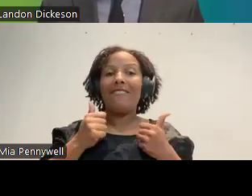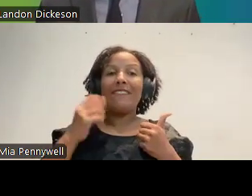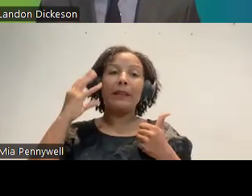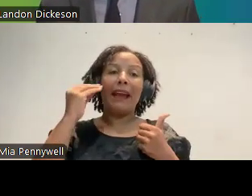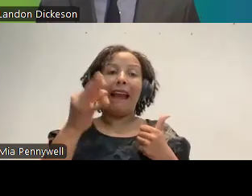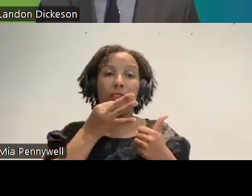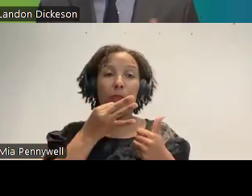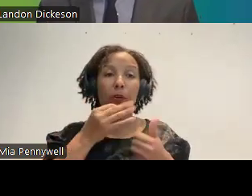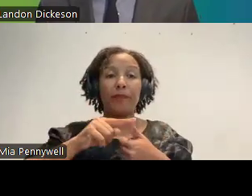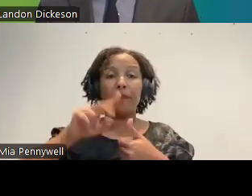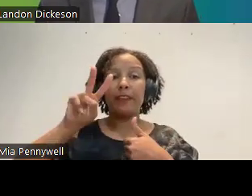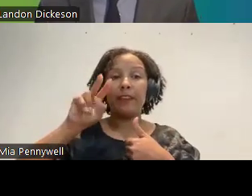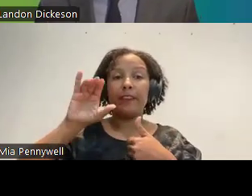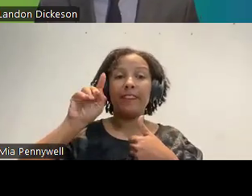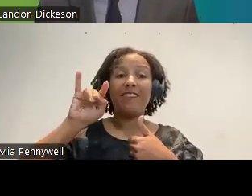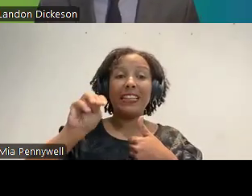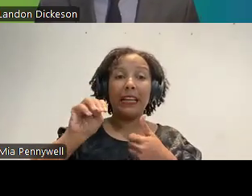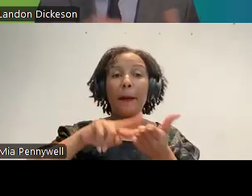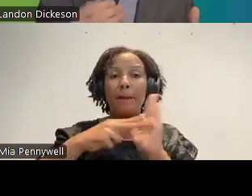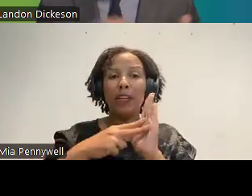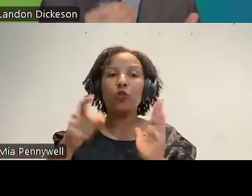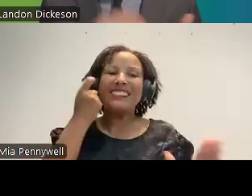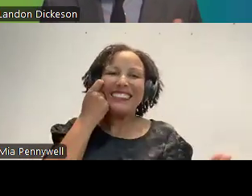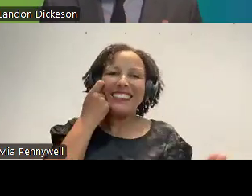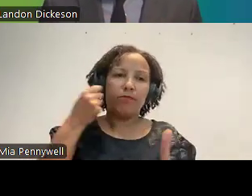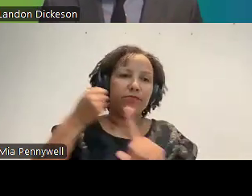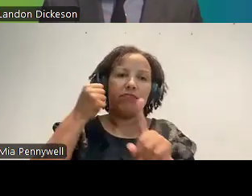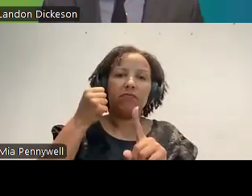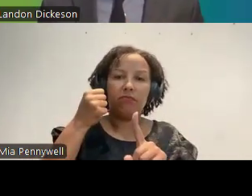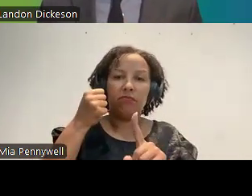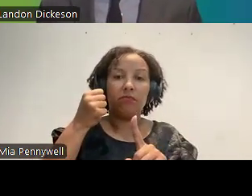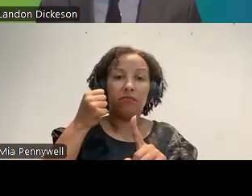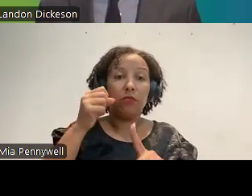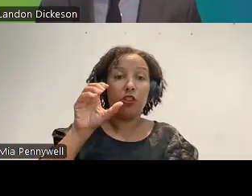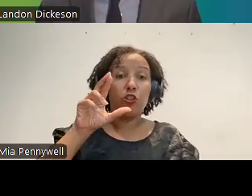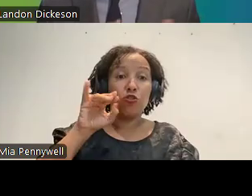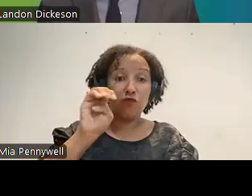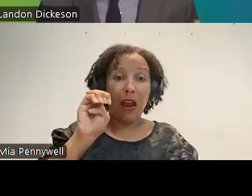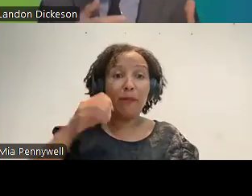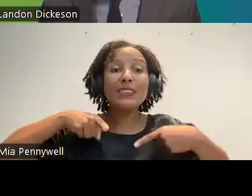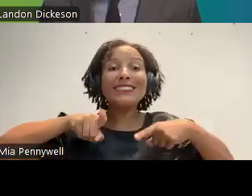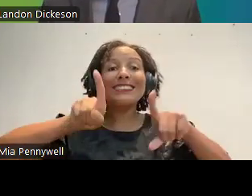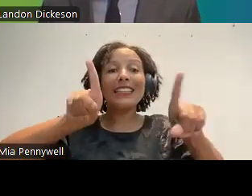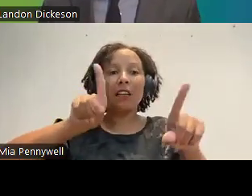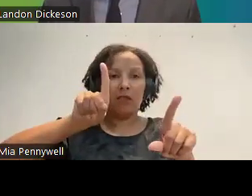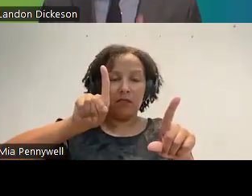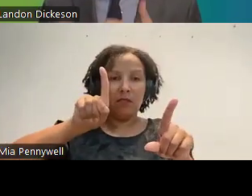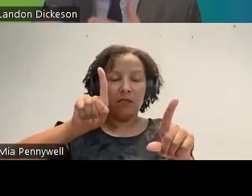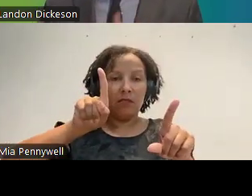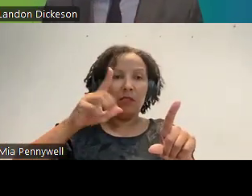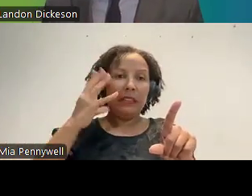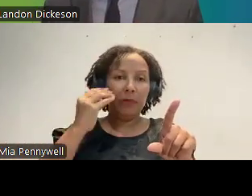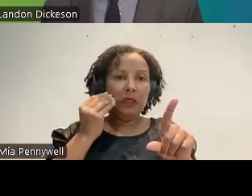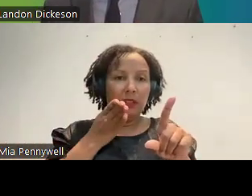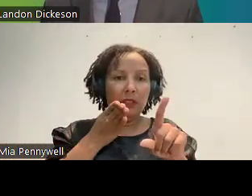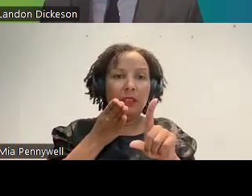against them and has just survived it, or they're still in it. Then a survivor is somebody who has gone through the experience and is starting